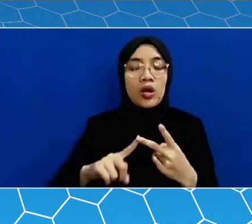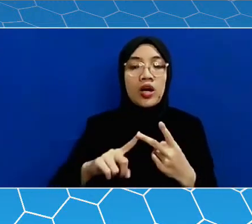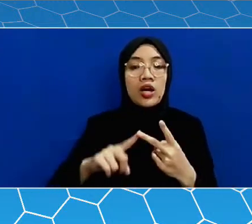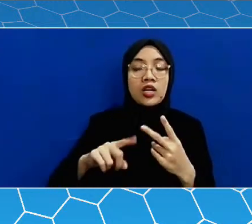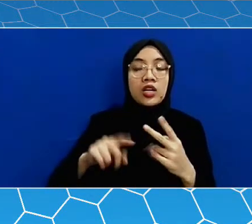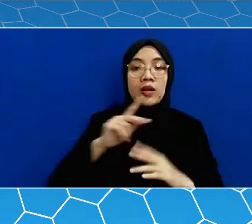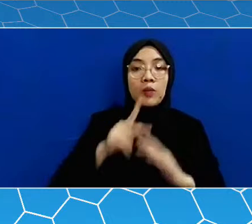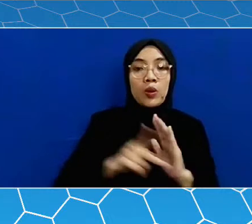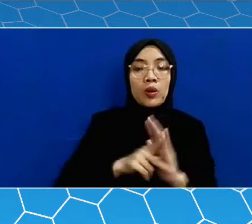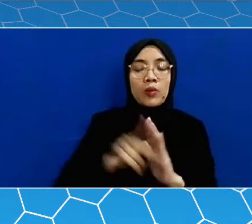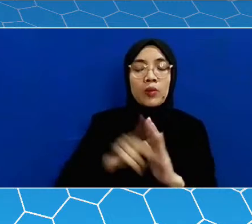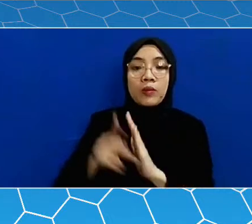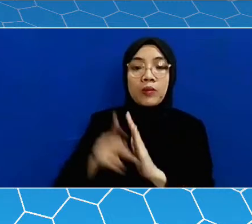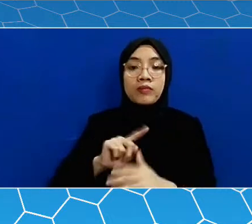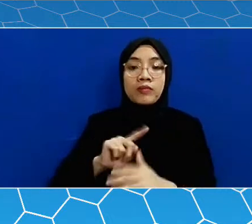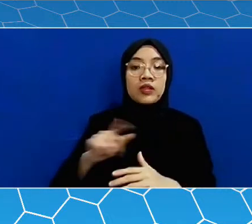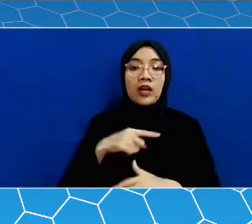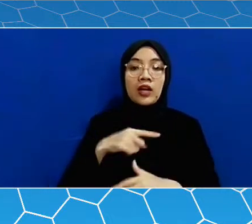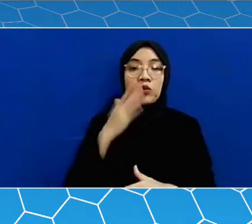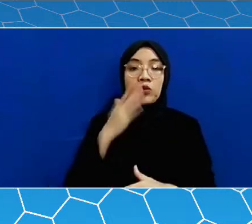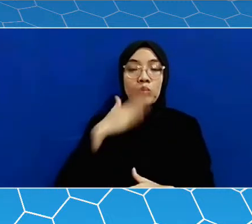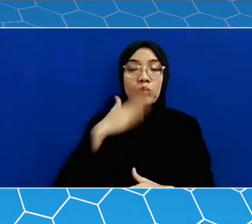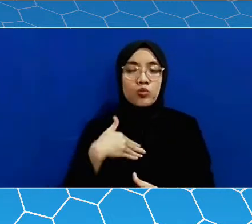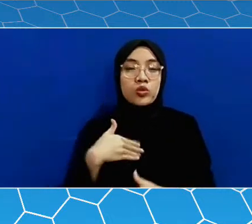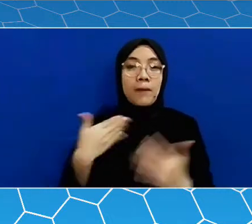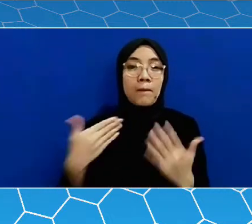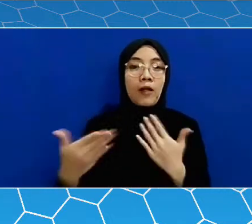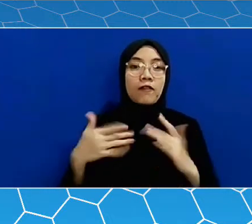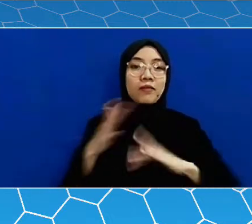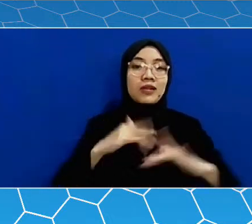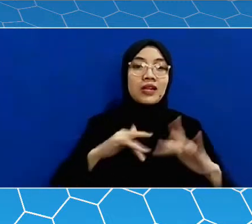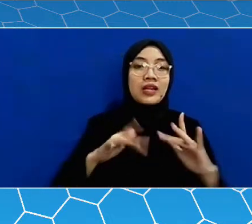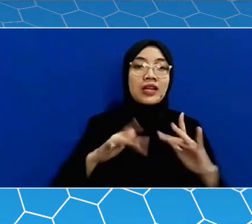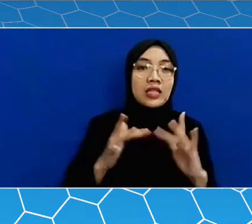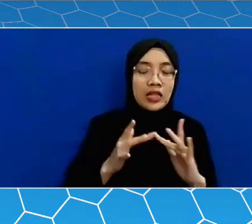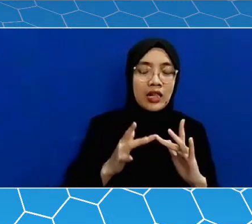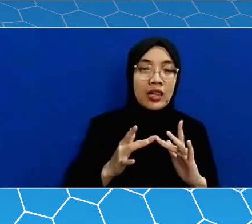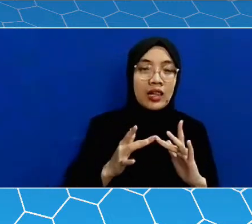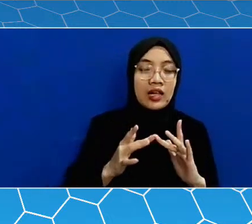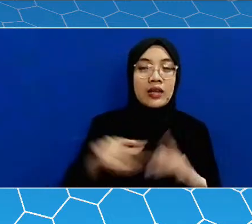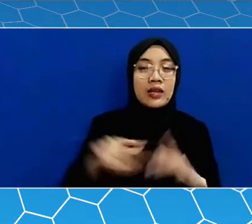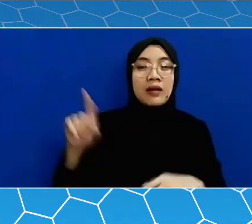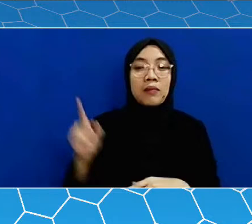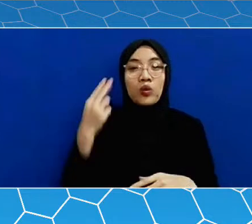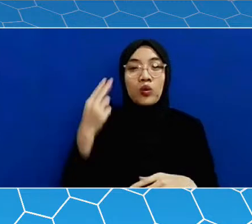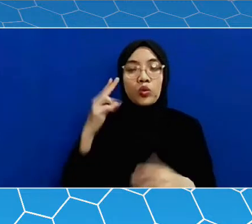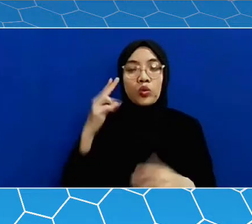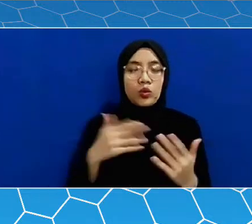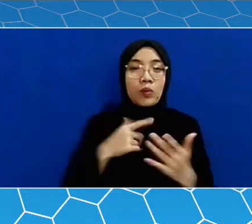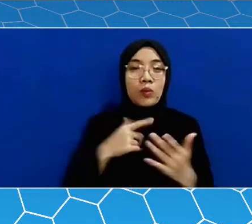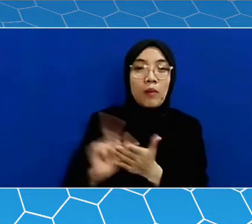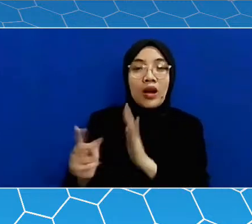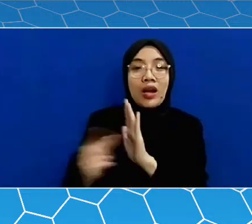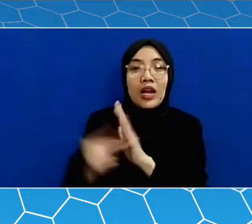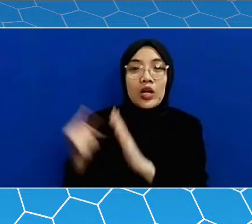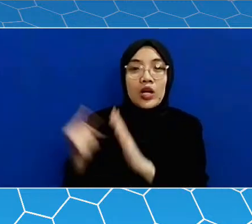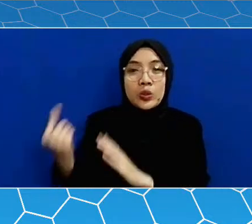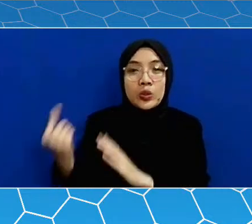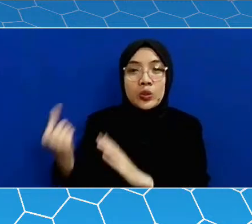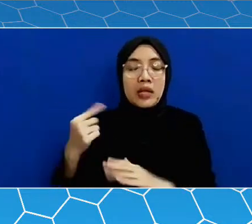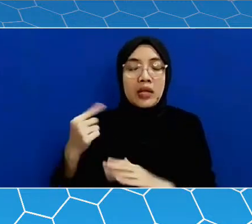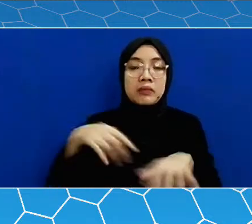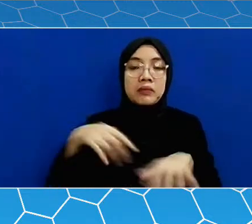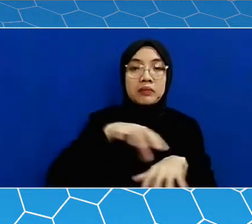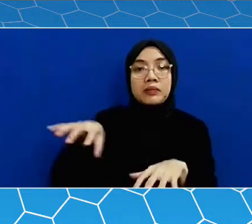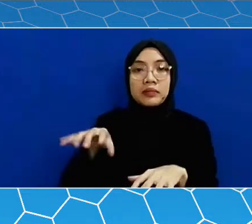all clinicians to use. This is also used for national and regional reporting and research. And we make all the data in the platform